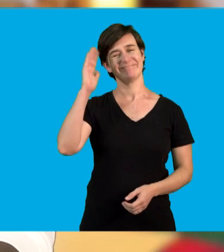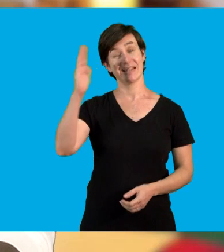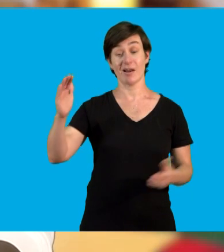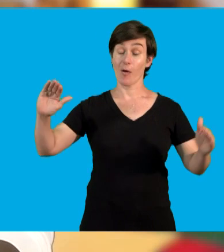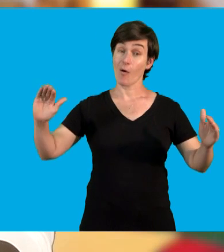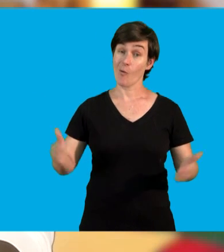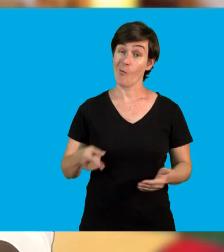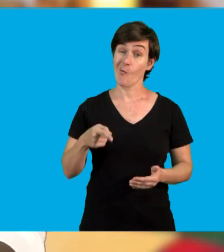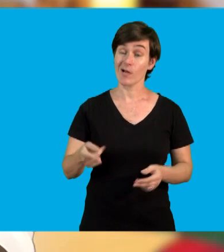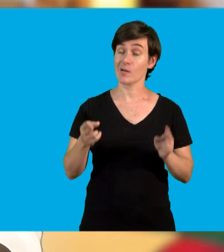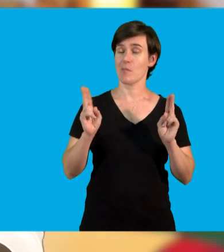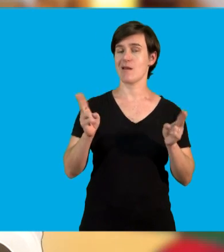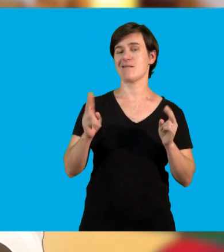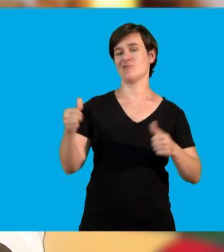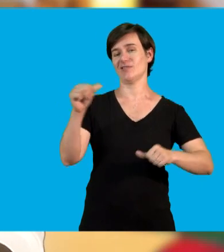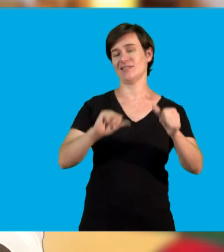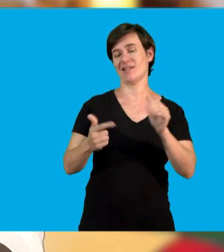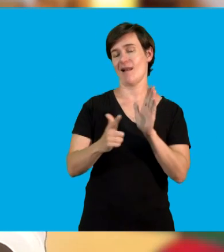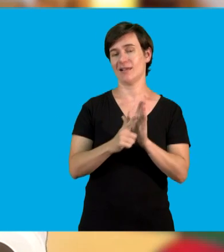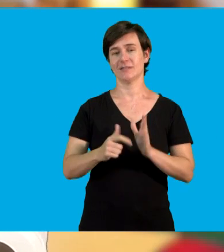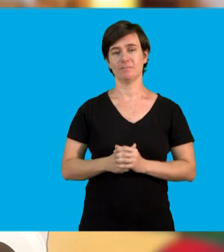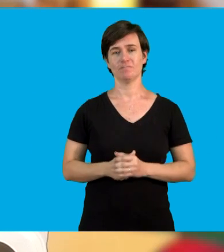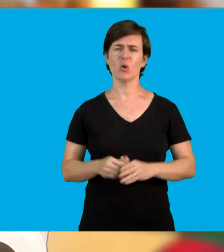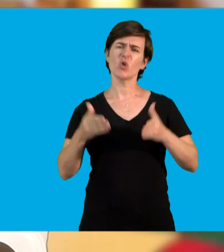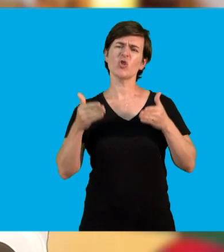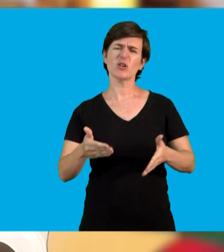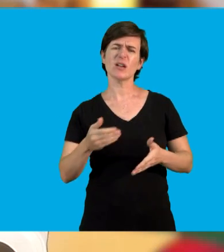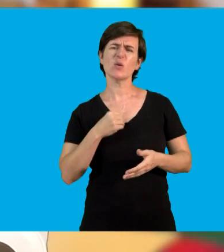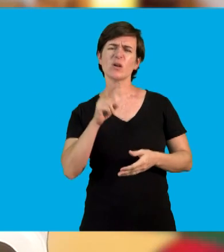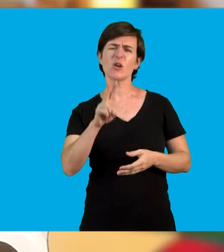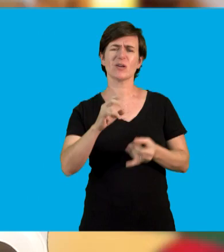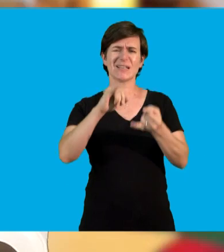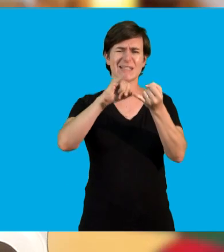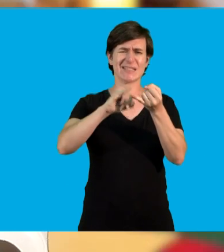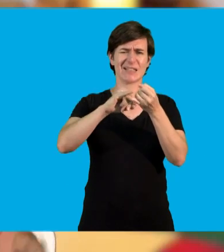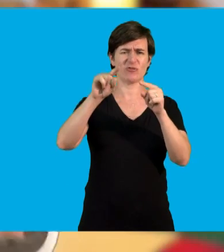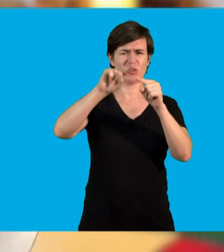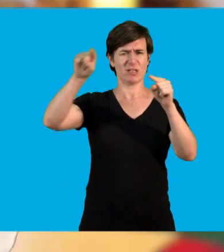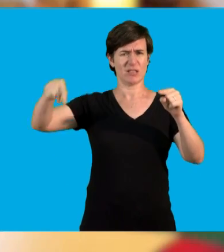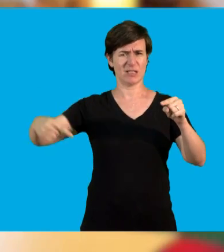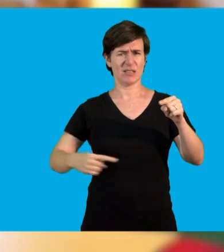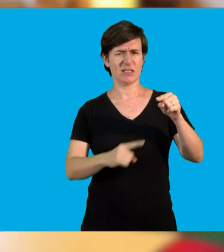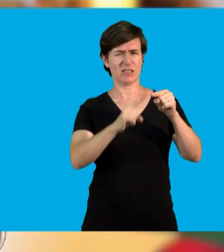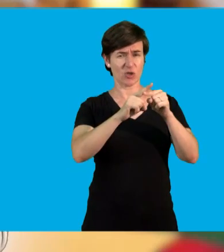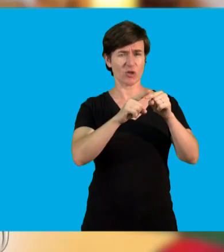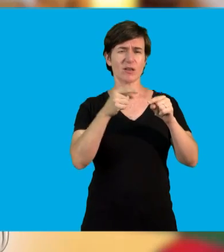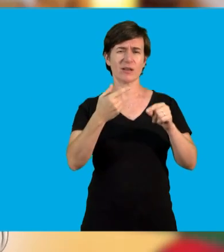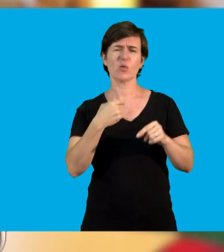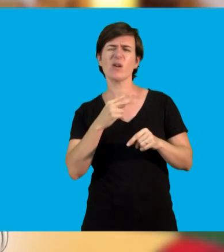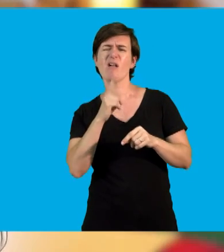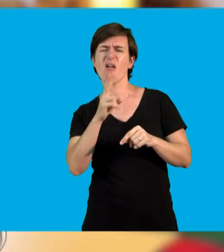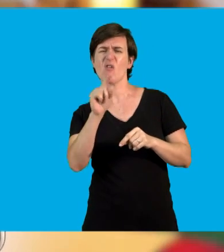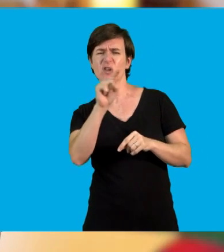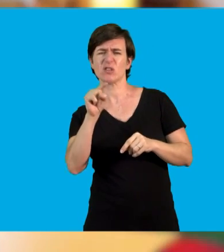Hello learners and welcome to a natural sciences lesson. So today we're going to be looking at a series circuit, and within that we're going to be answering questions